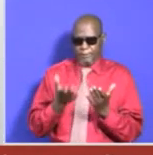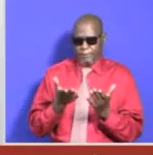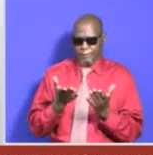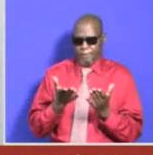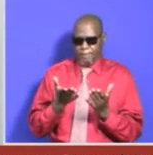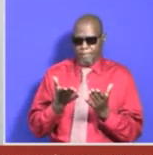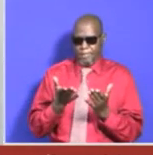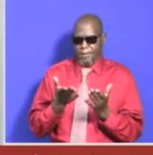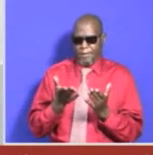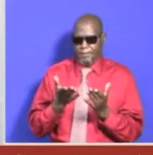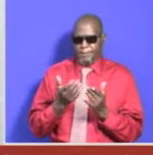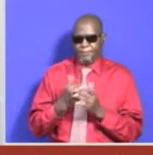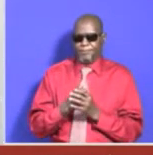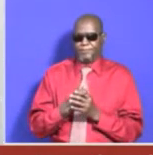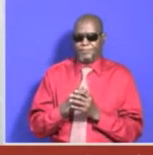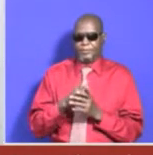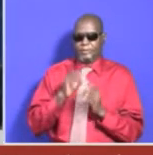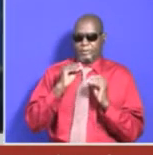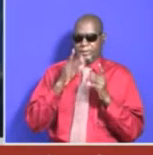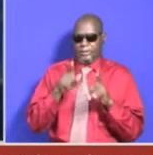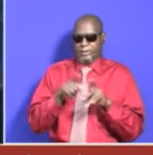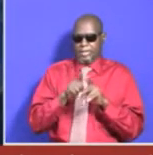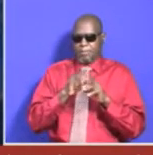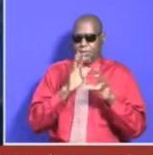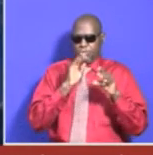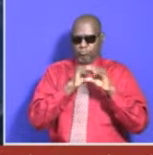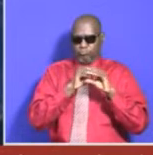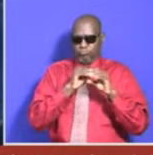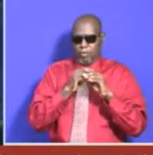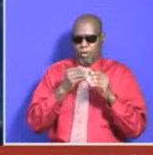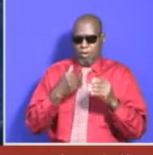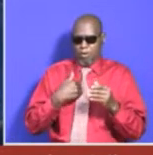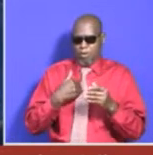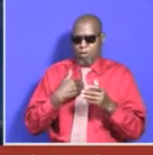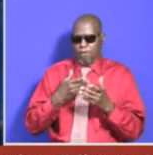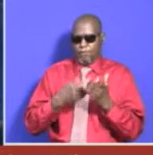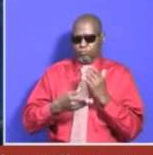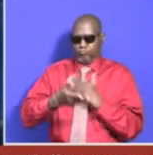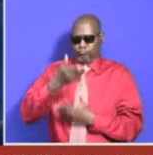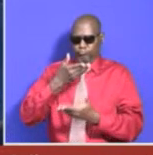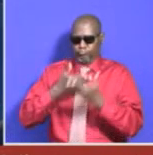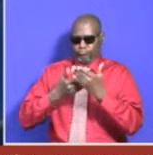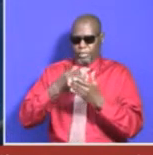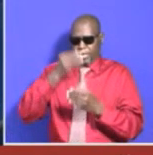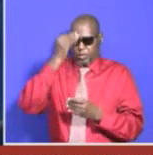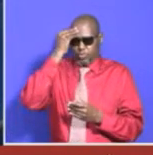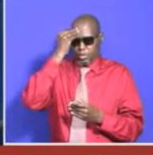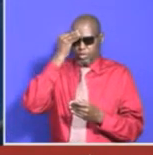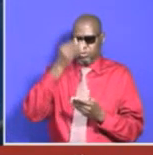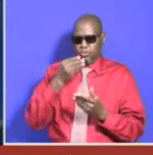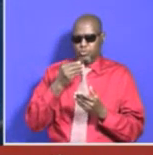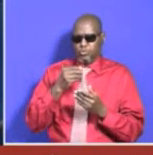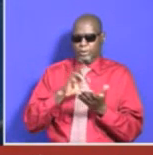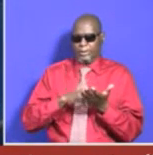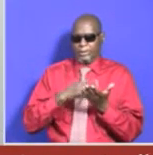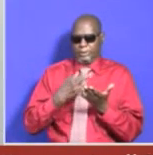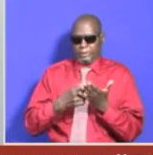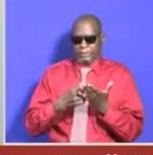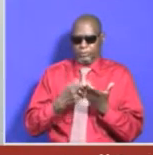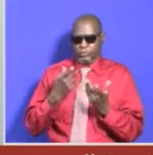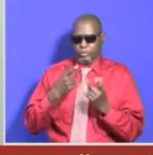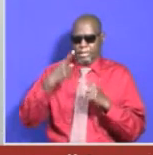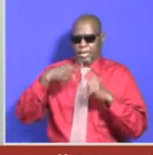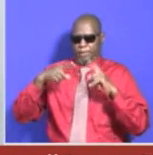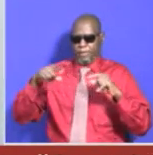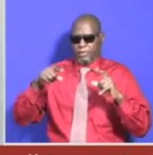content. Teachers will also have access to a rich repository of educational resources for multiple publishers, enabling diverse and